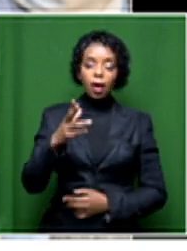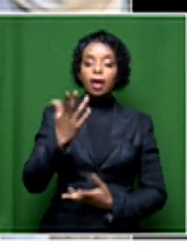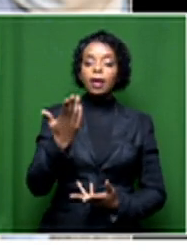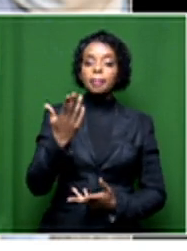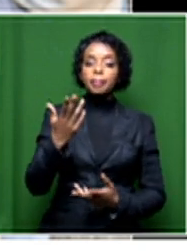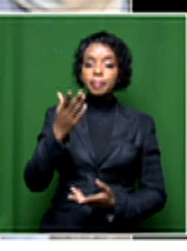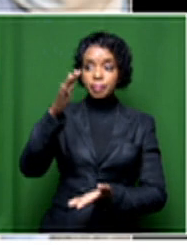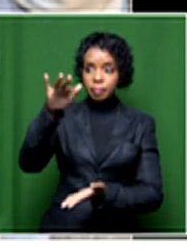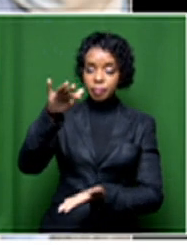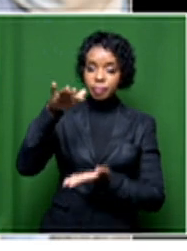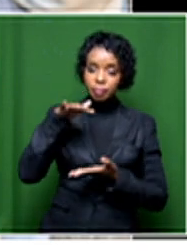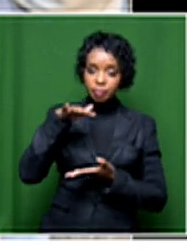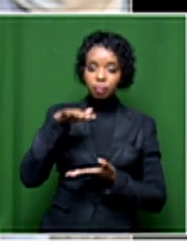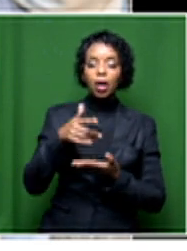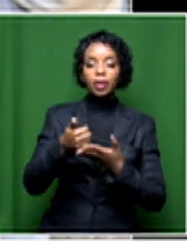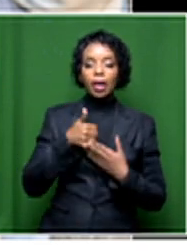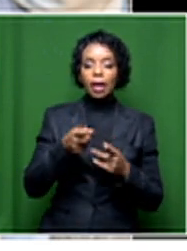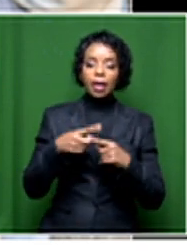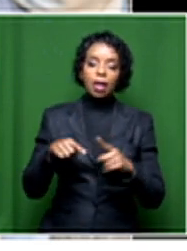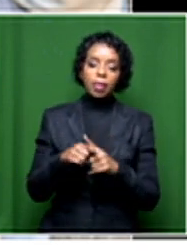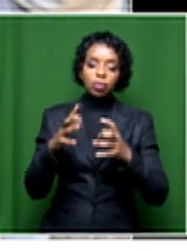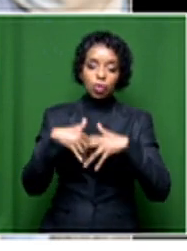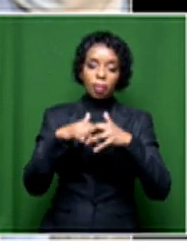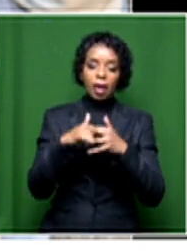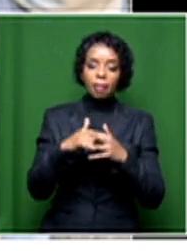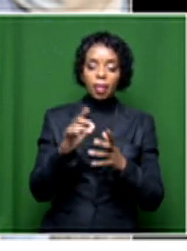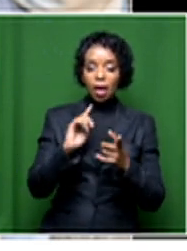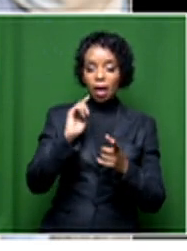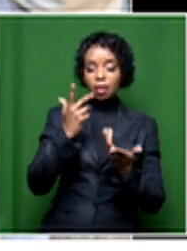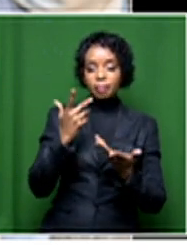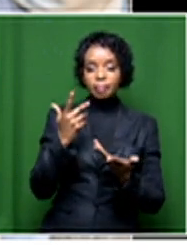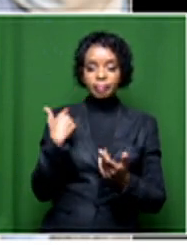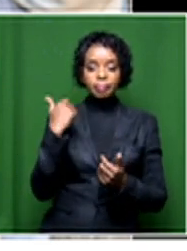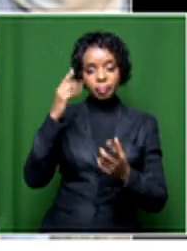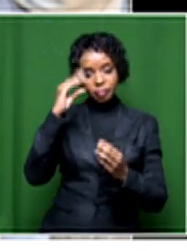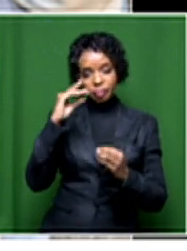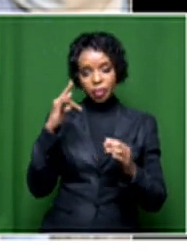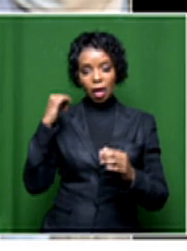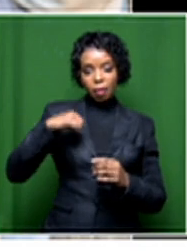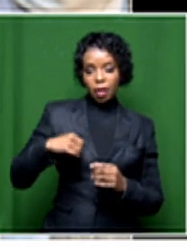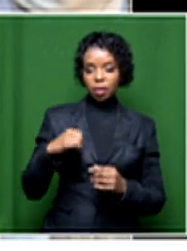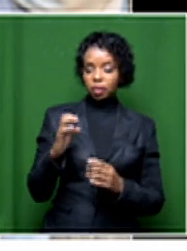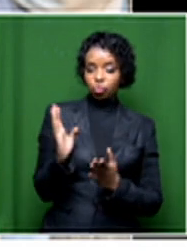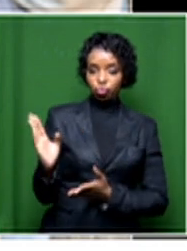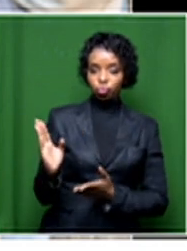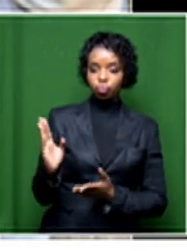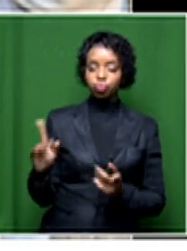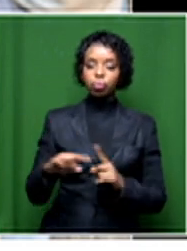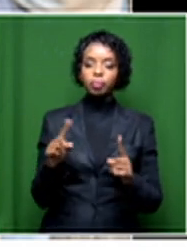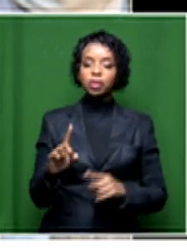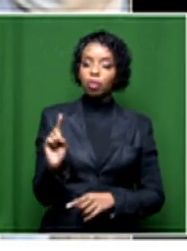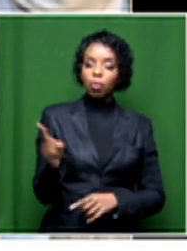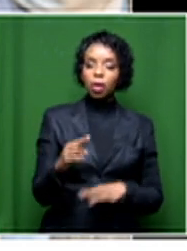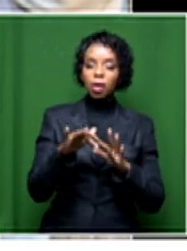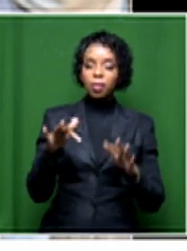us to make these bags, because we need the money to pay the women behind the sewing machine. So if anybody wants to